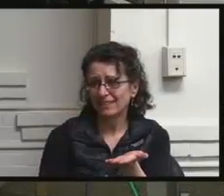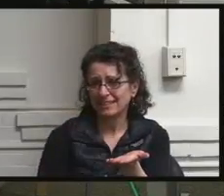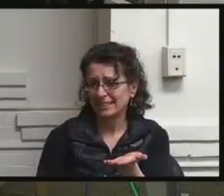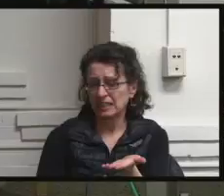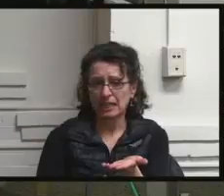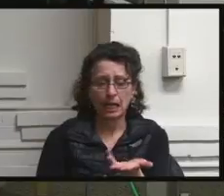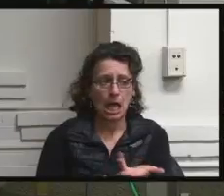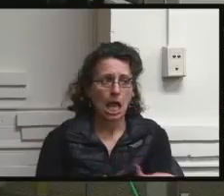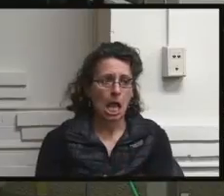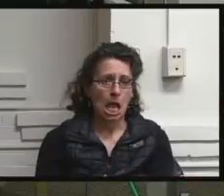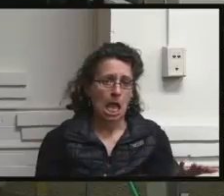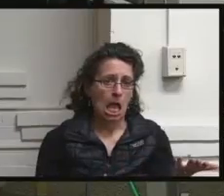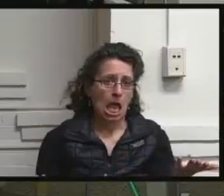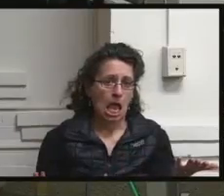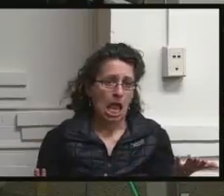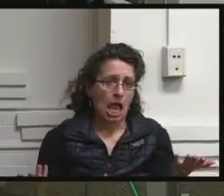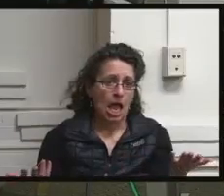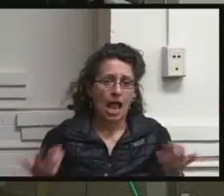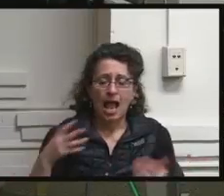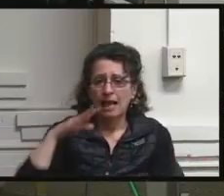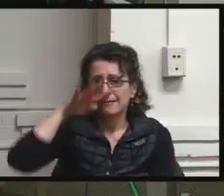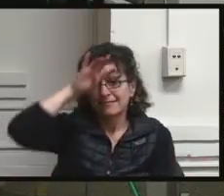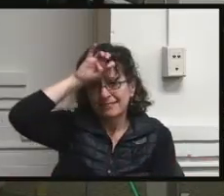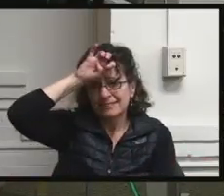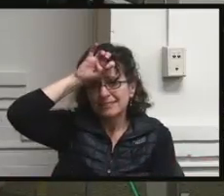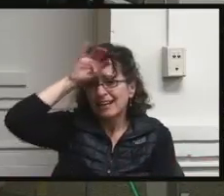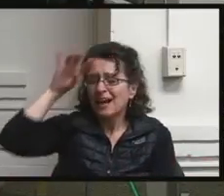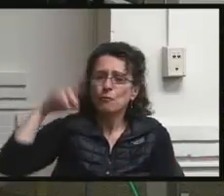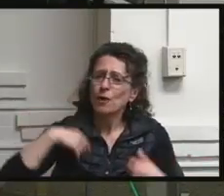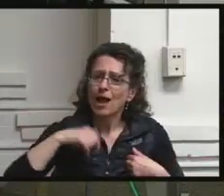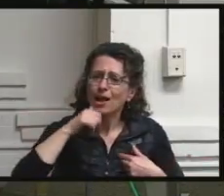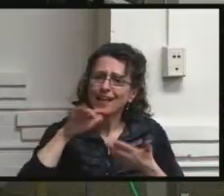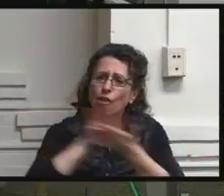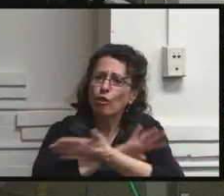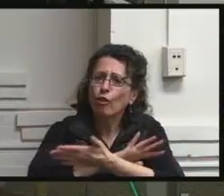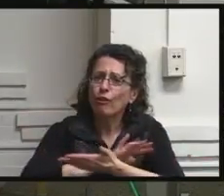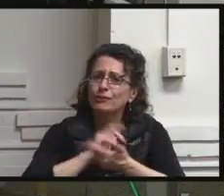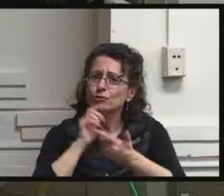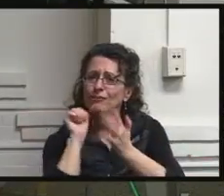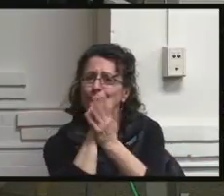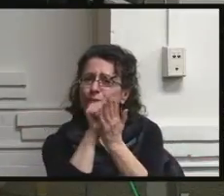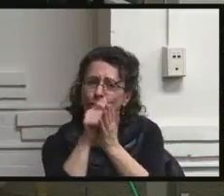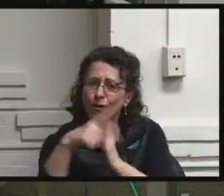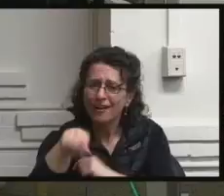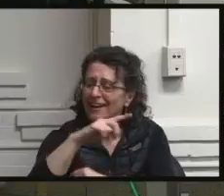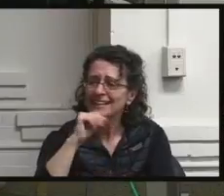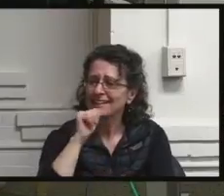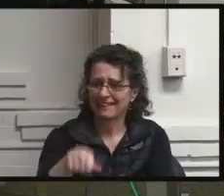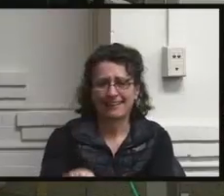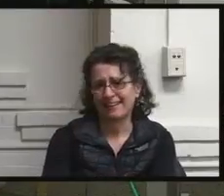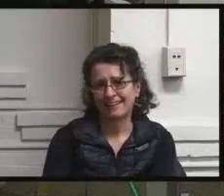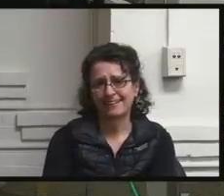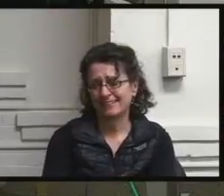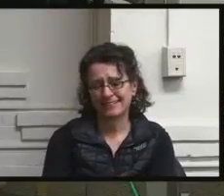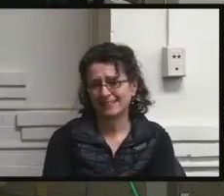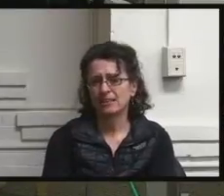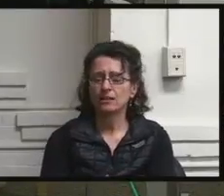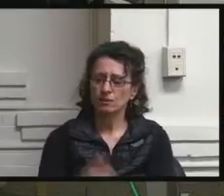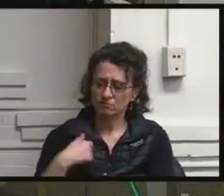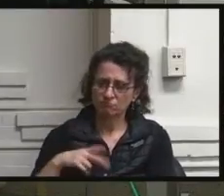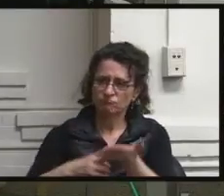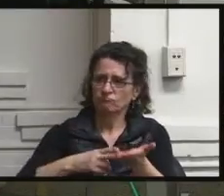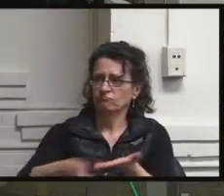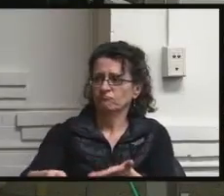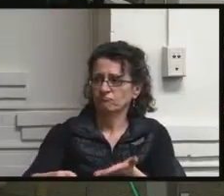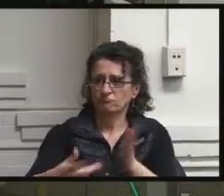befuddled as to there's no sleight of hand here in terms of we've been forthwith with